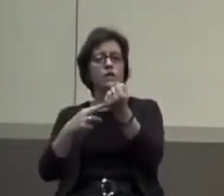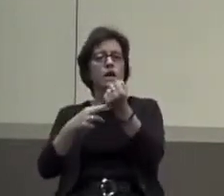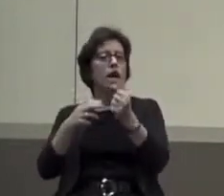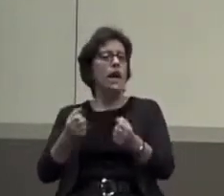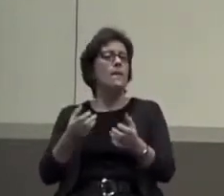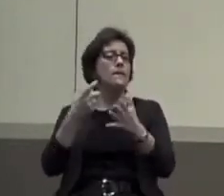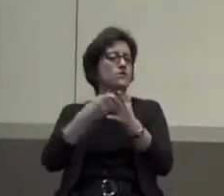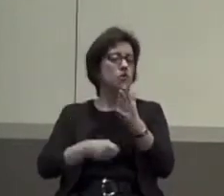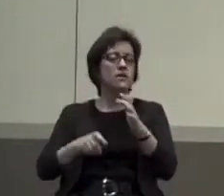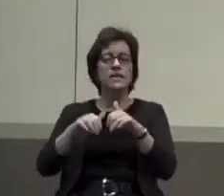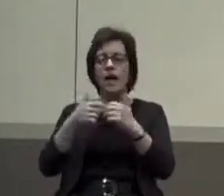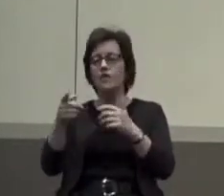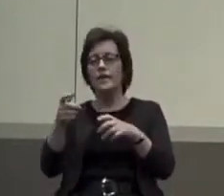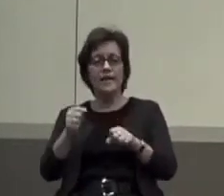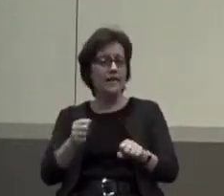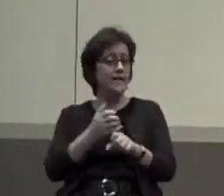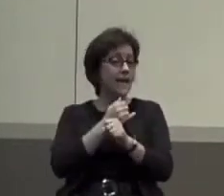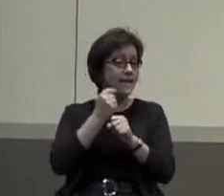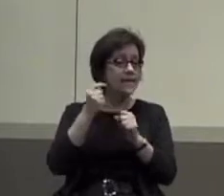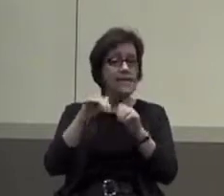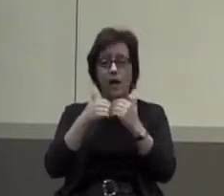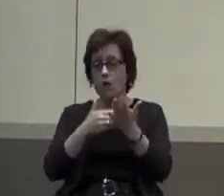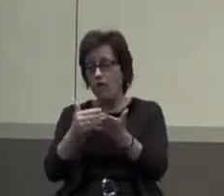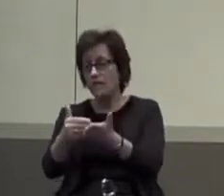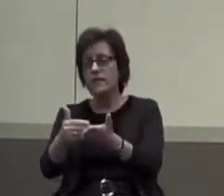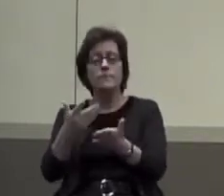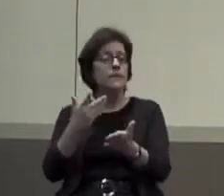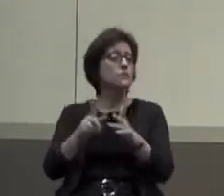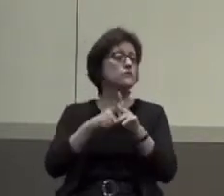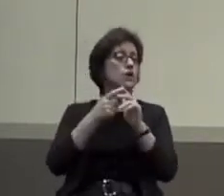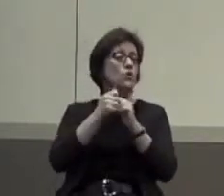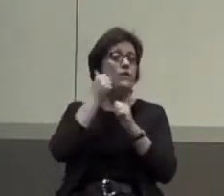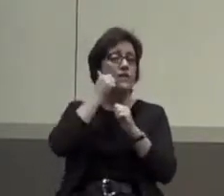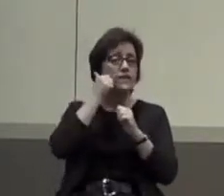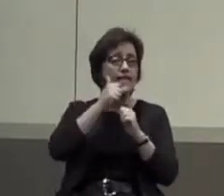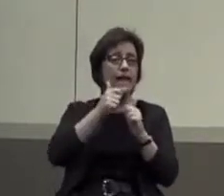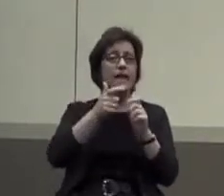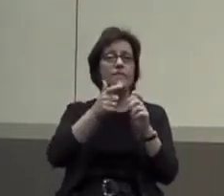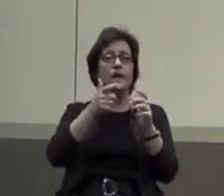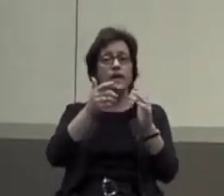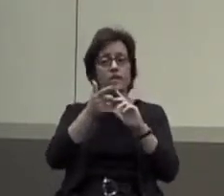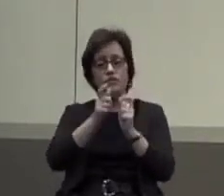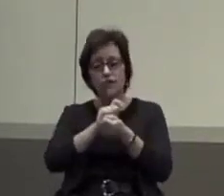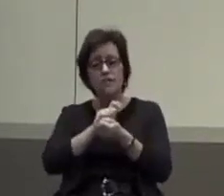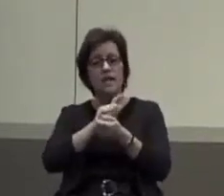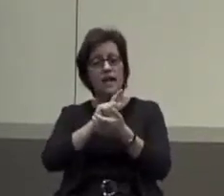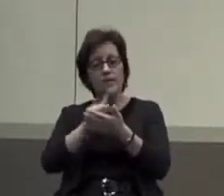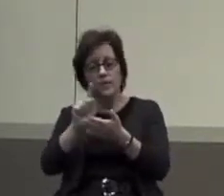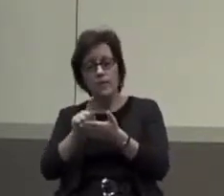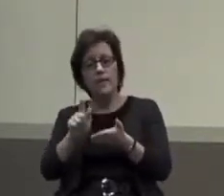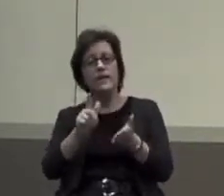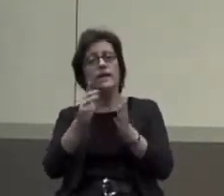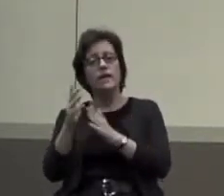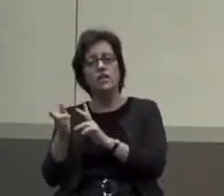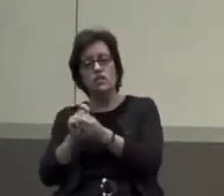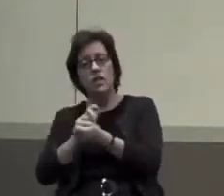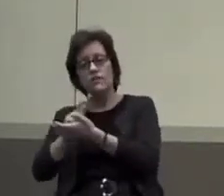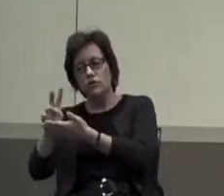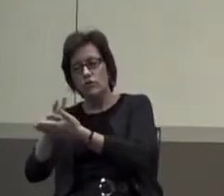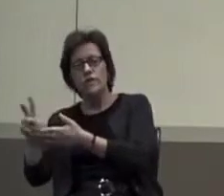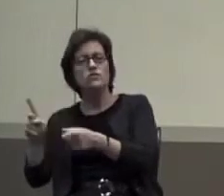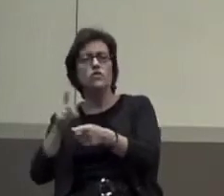how often. Maybe you start with every day, you move to every week, you move to every 2 weeks, something so that they don't become reliant on